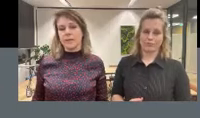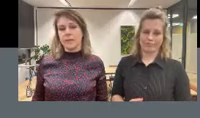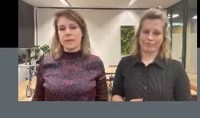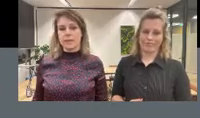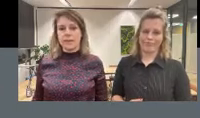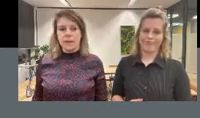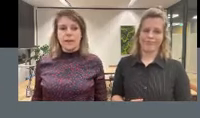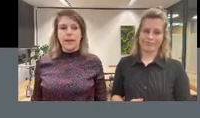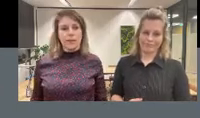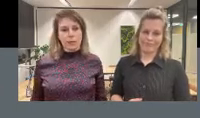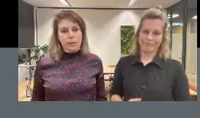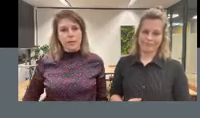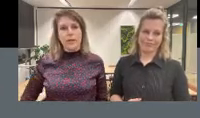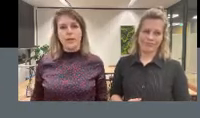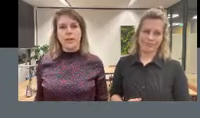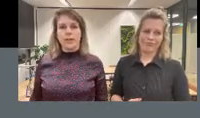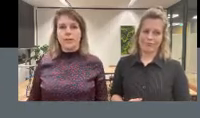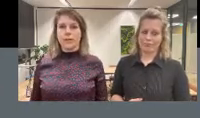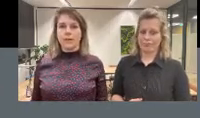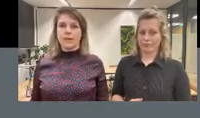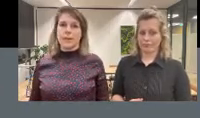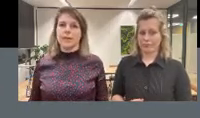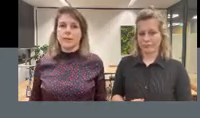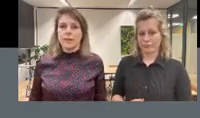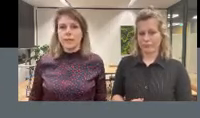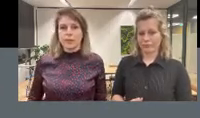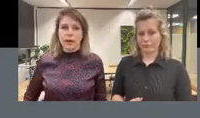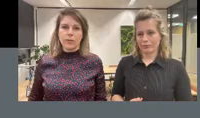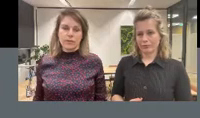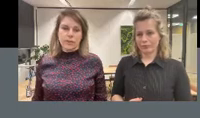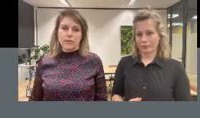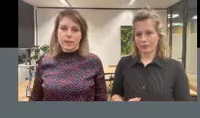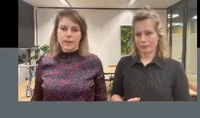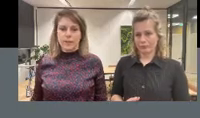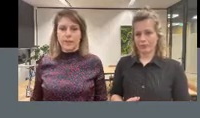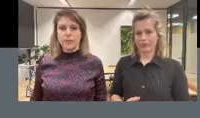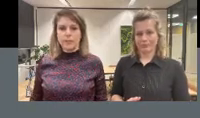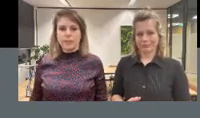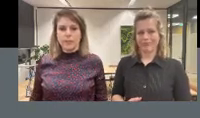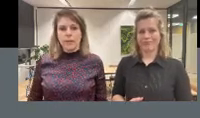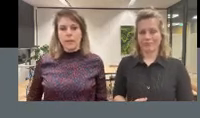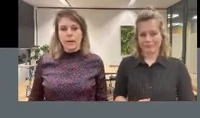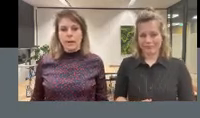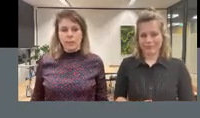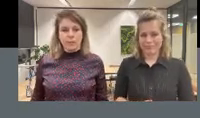in activities. And the 4th cluster is an increased arousal and reactivity.